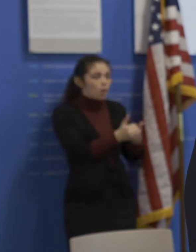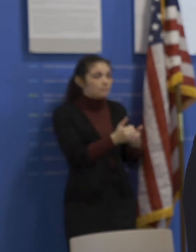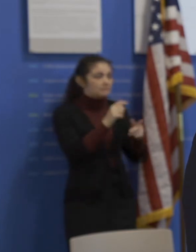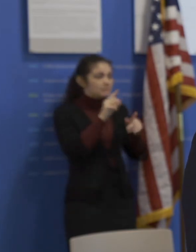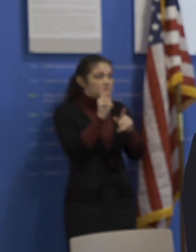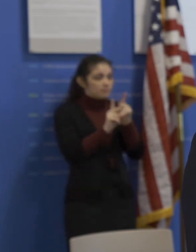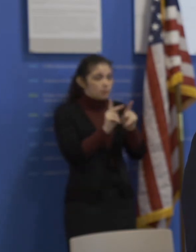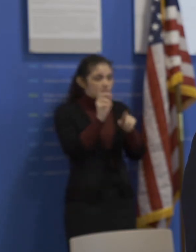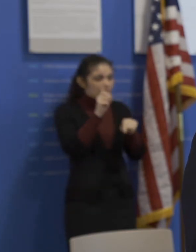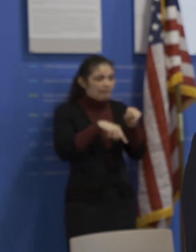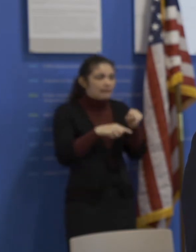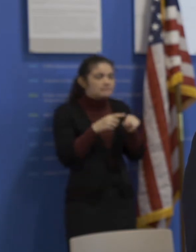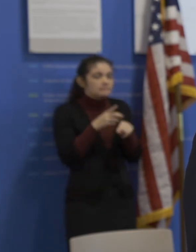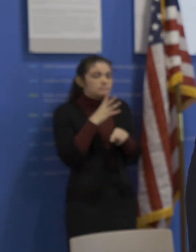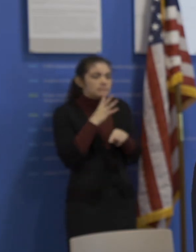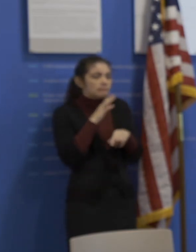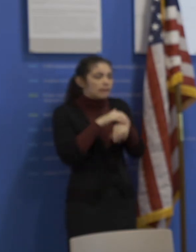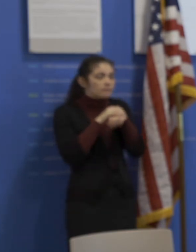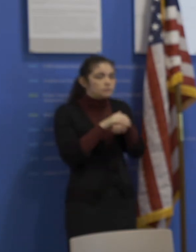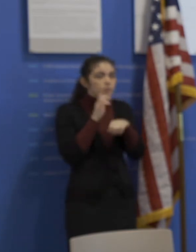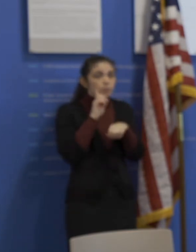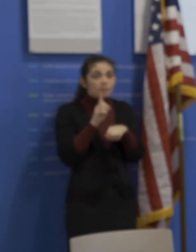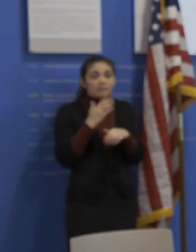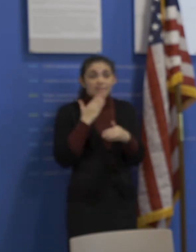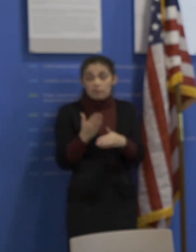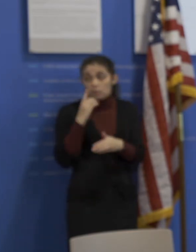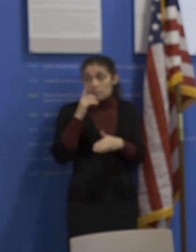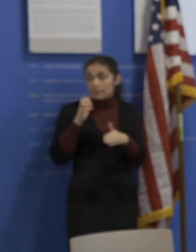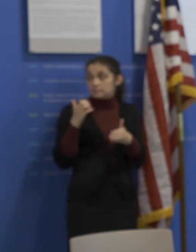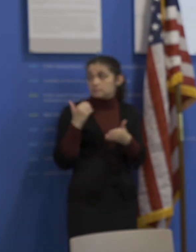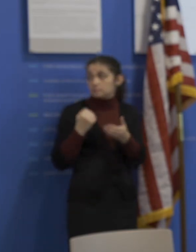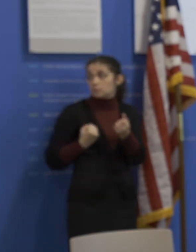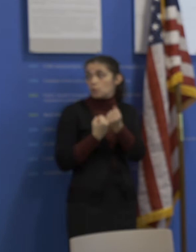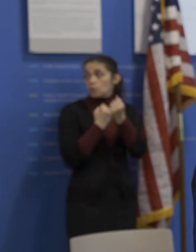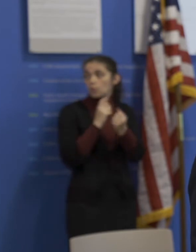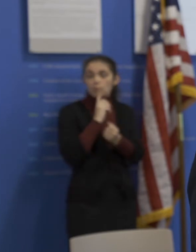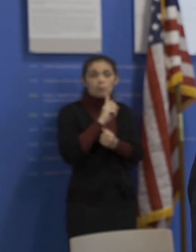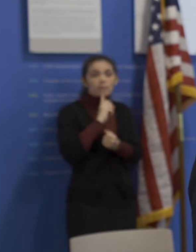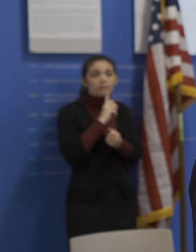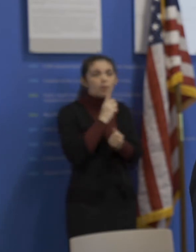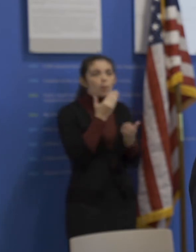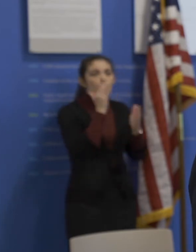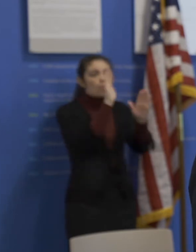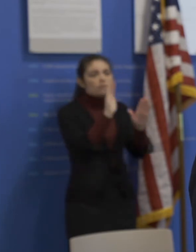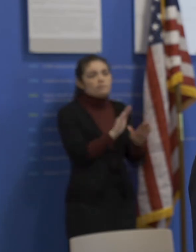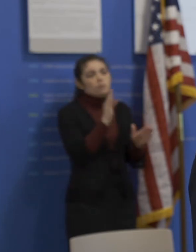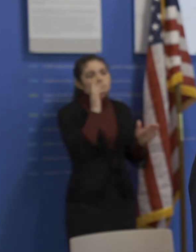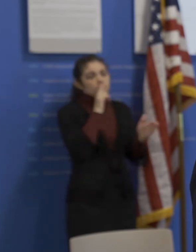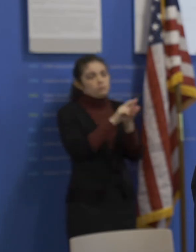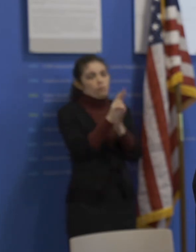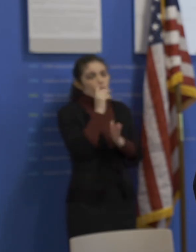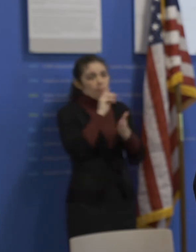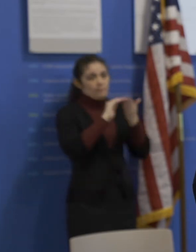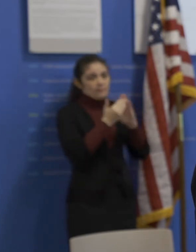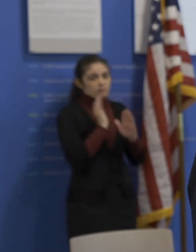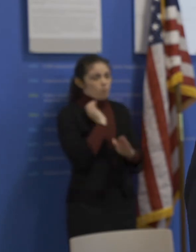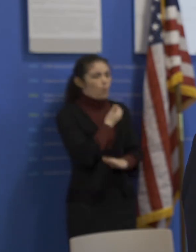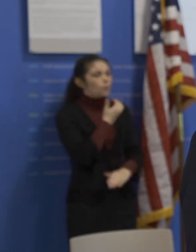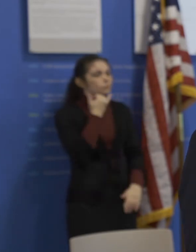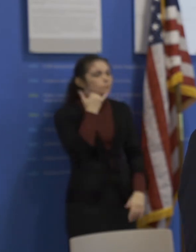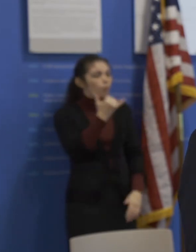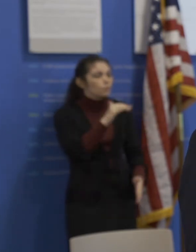them. So we appreciate that support. Armin, it's a great resource for the community. So our call